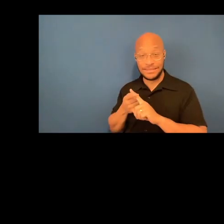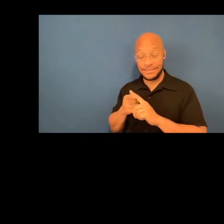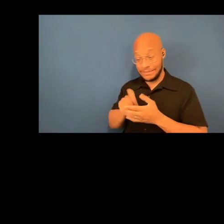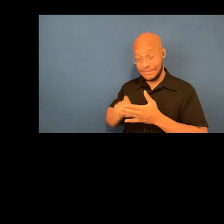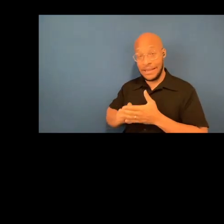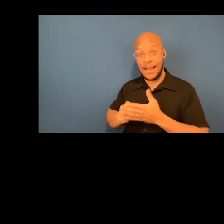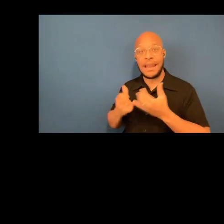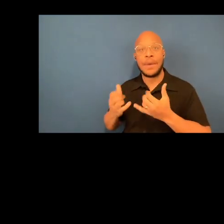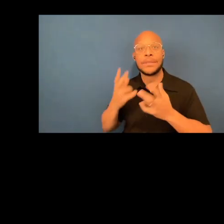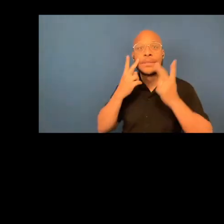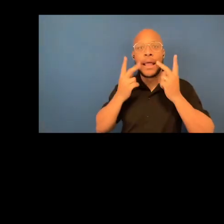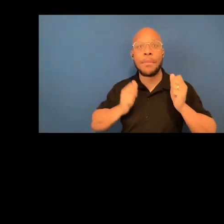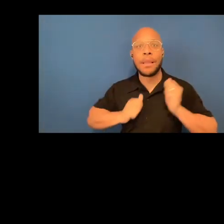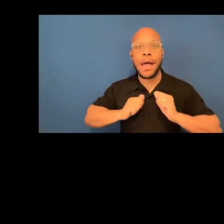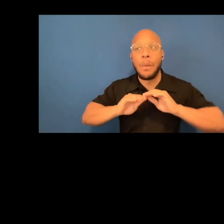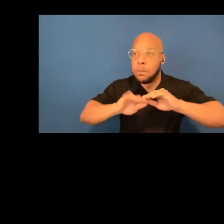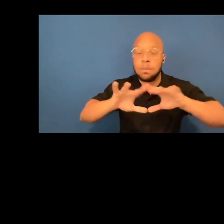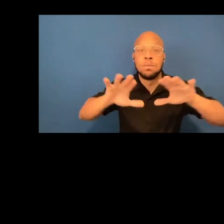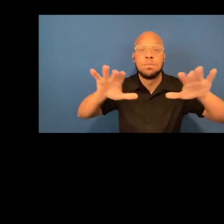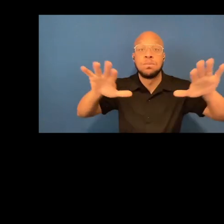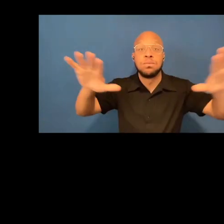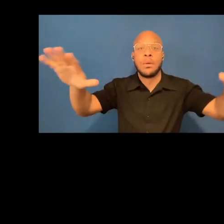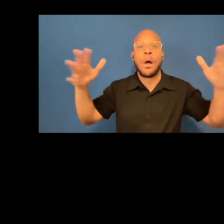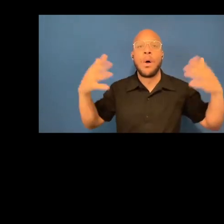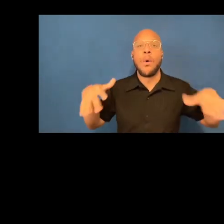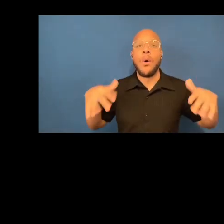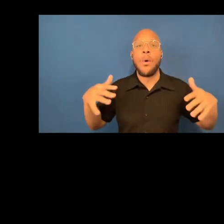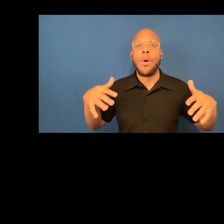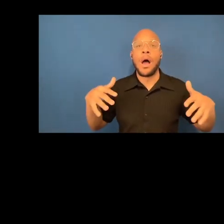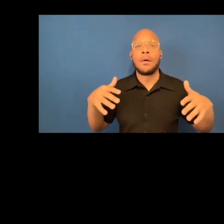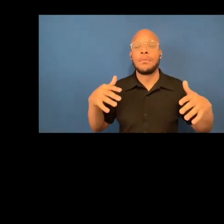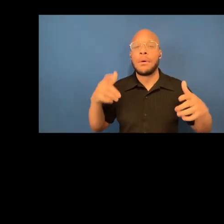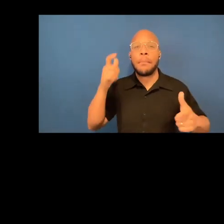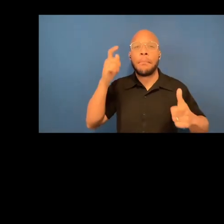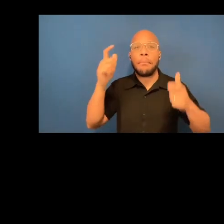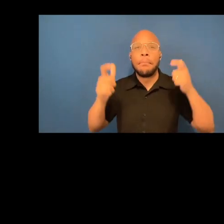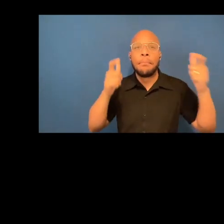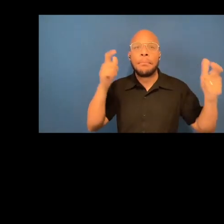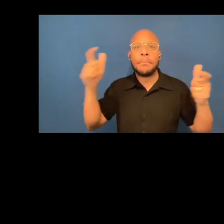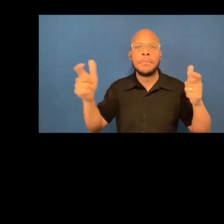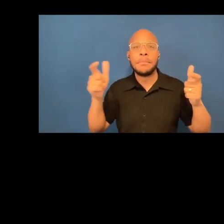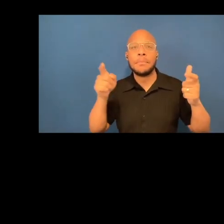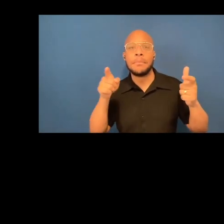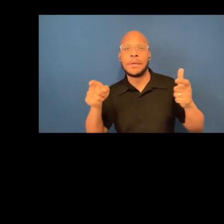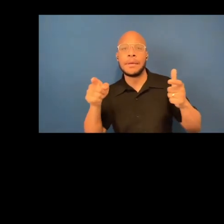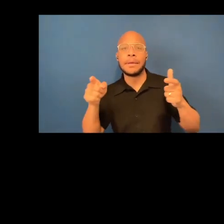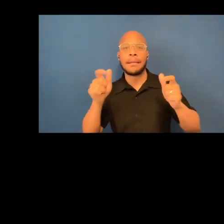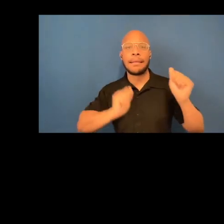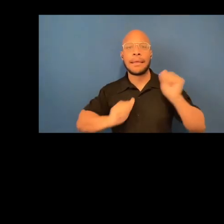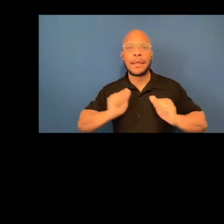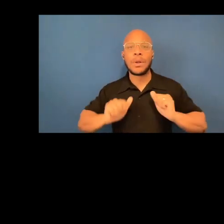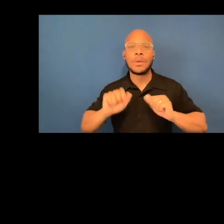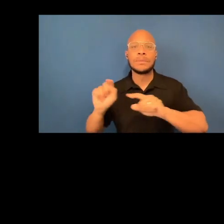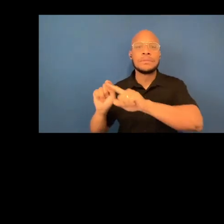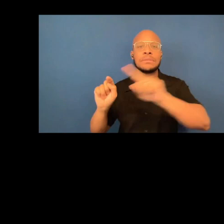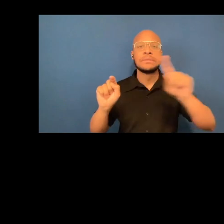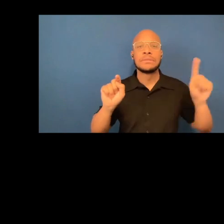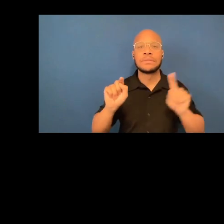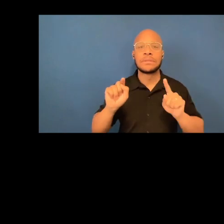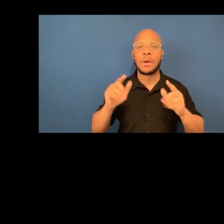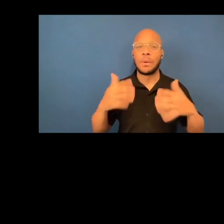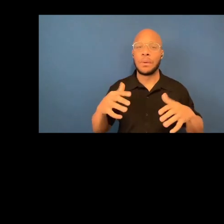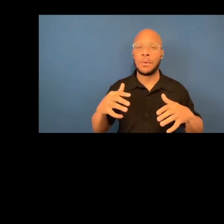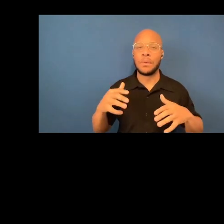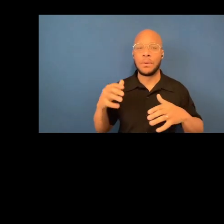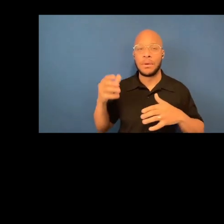me into a spotlight that capitalism used to center me and celebrate me as the first, the